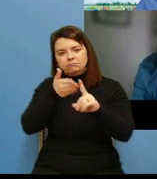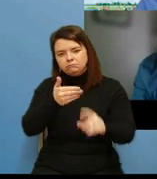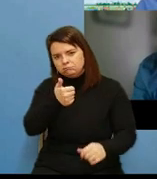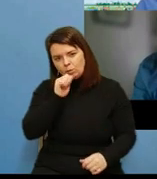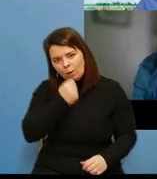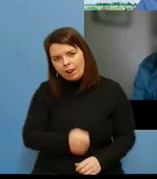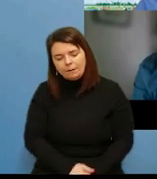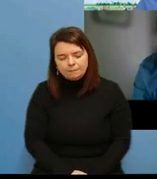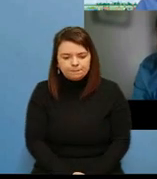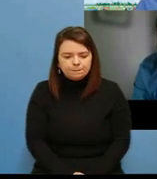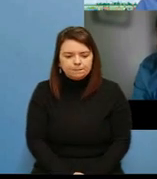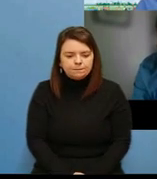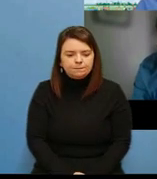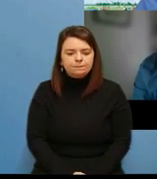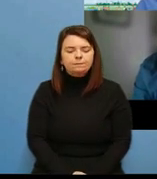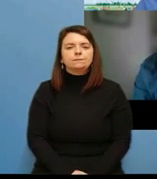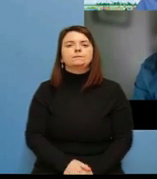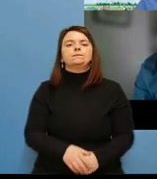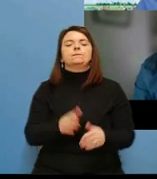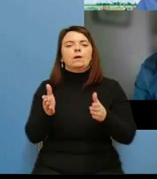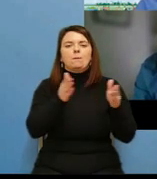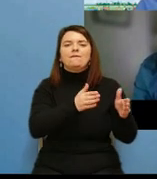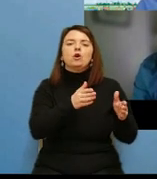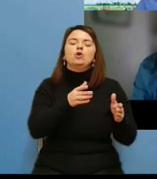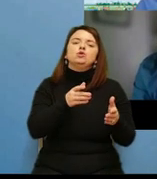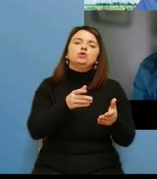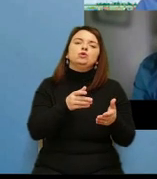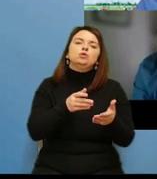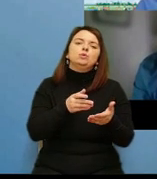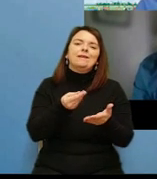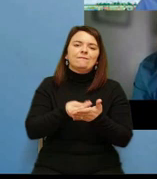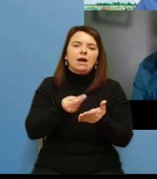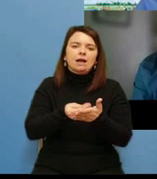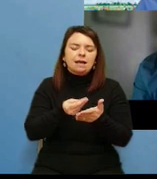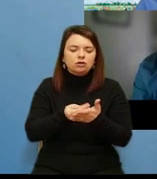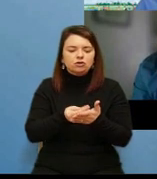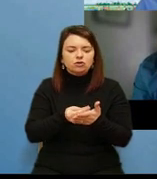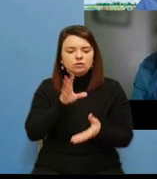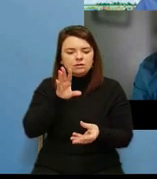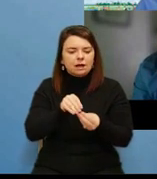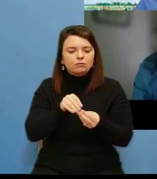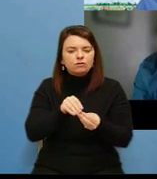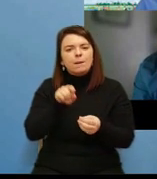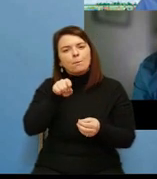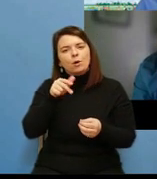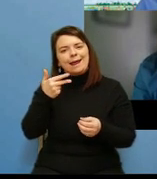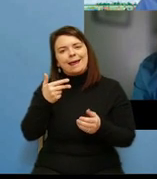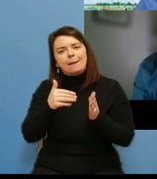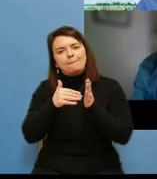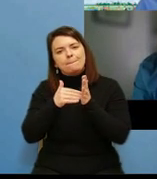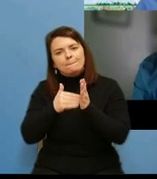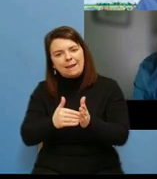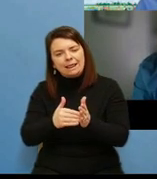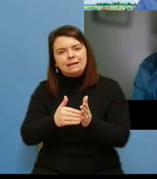the forecast is on plan at the moment. Moving on to the financial summary, this shows that GP prescribing